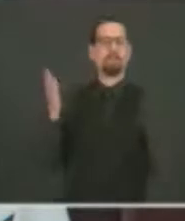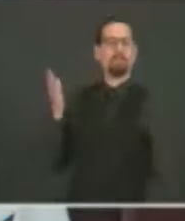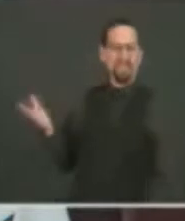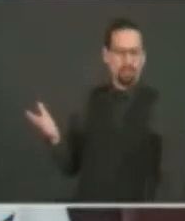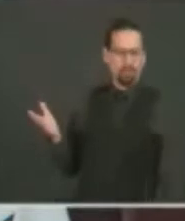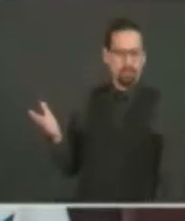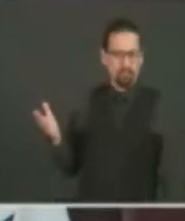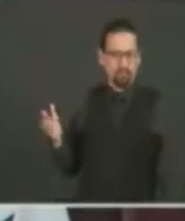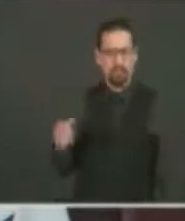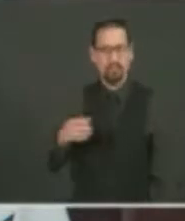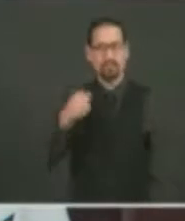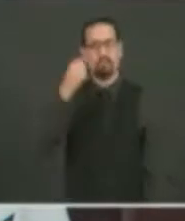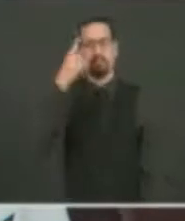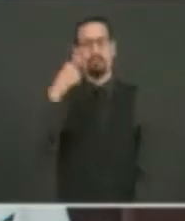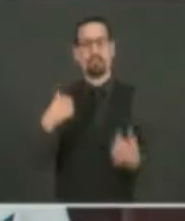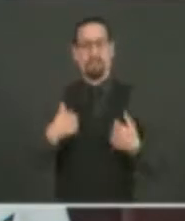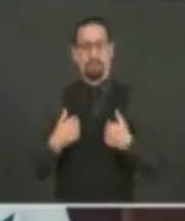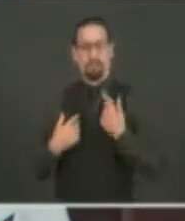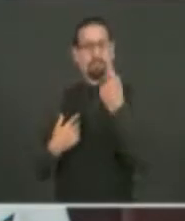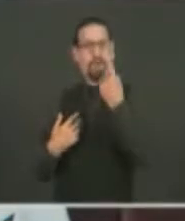address airflow.